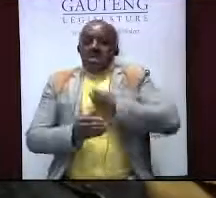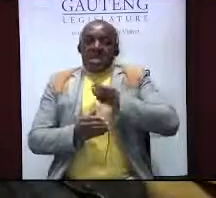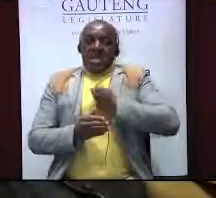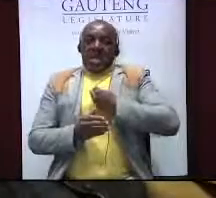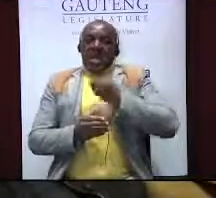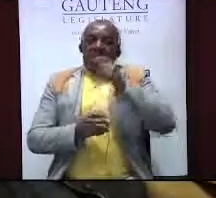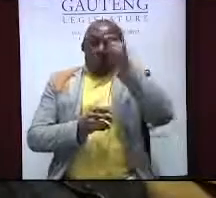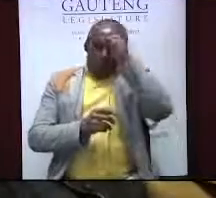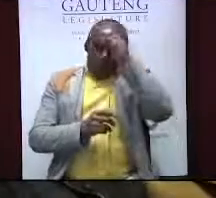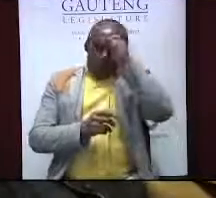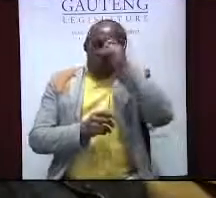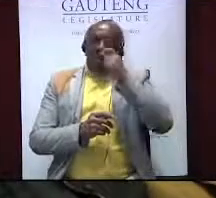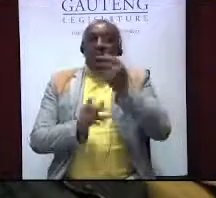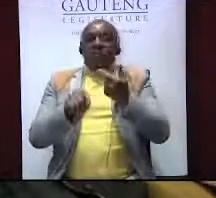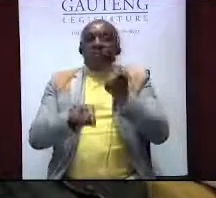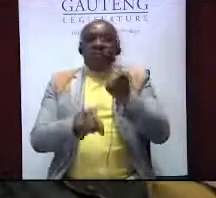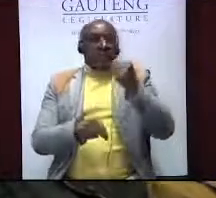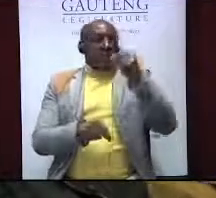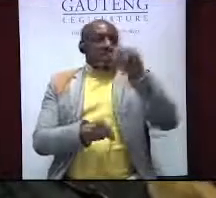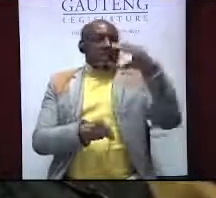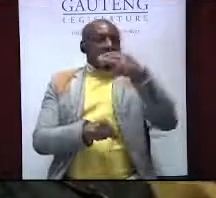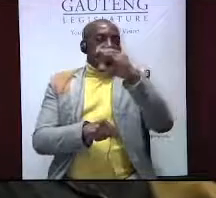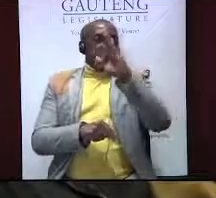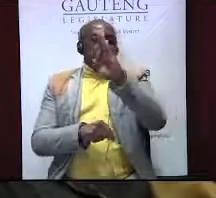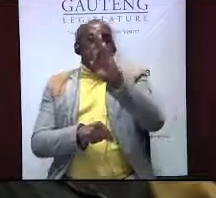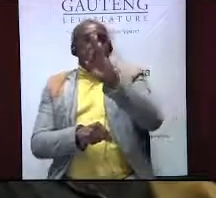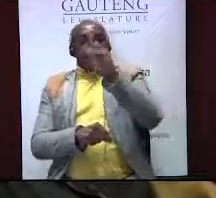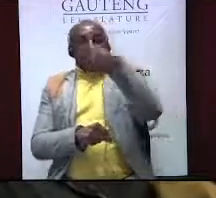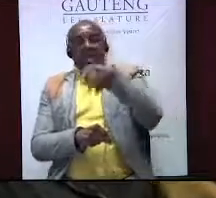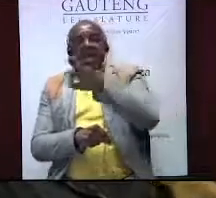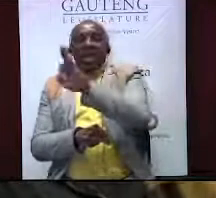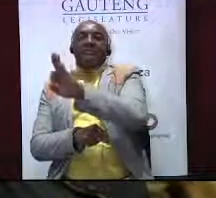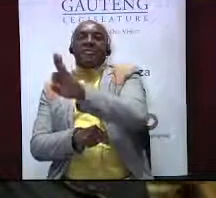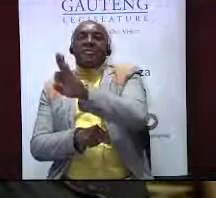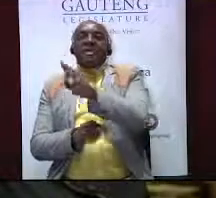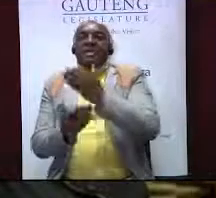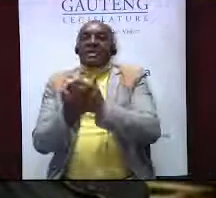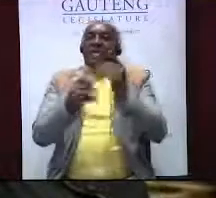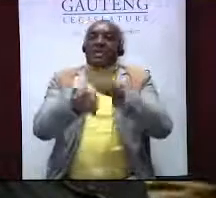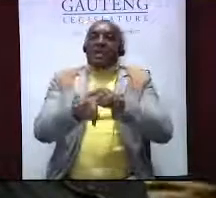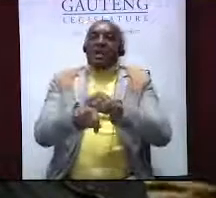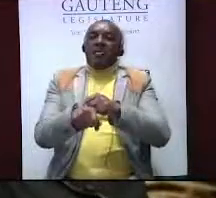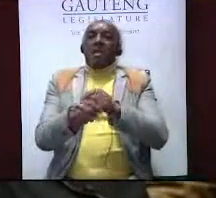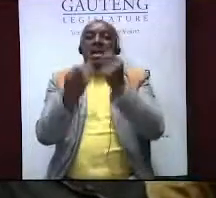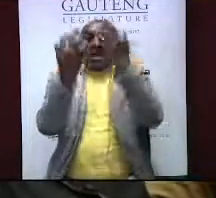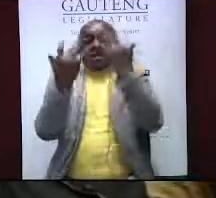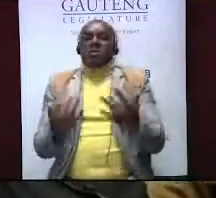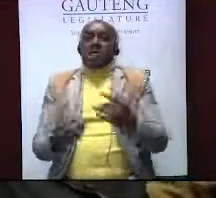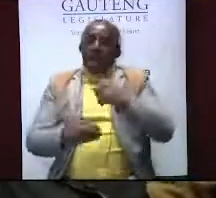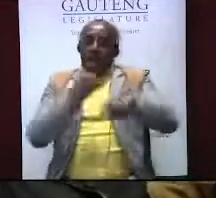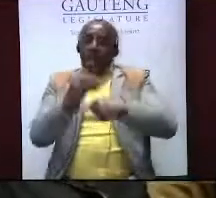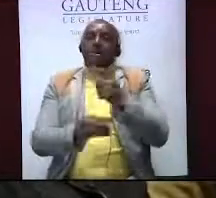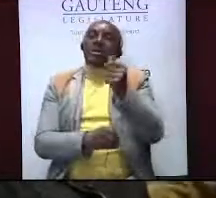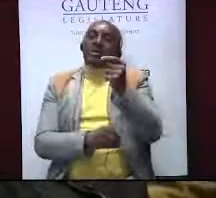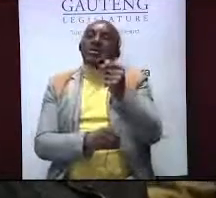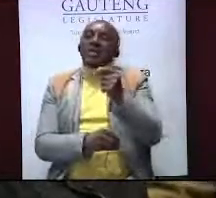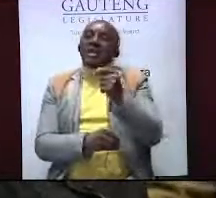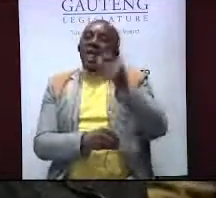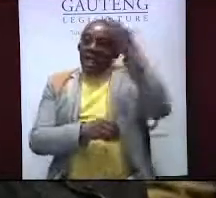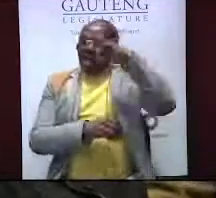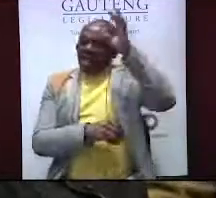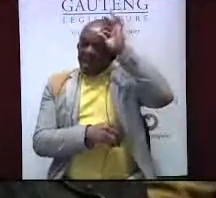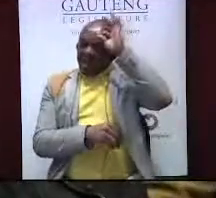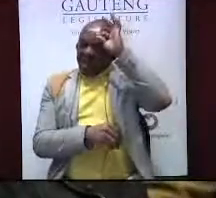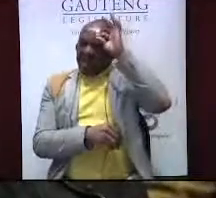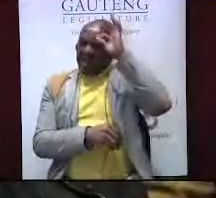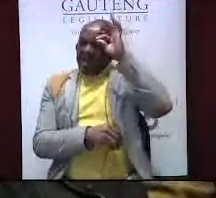girls ke ba mo CPF so re bolela ka taba ya gore nako ngwe di resources is not all about money taba ngwe hape a tshi government a re kolot